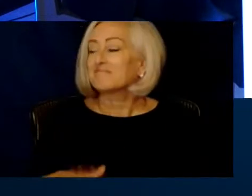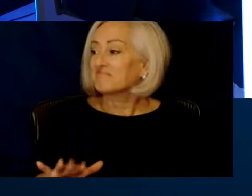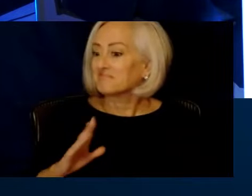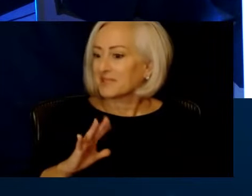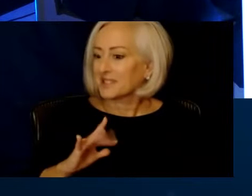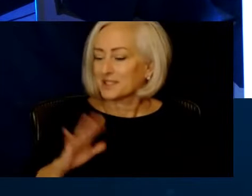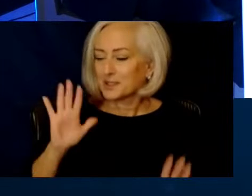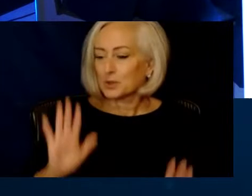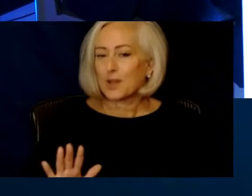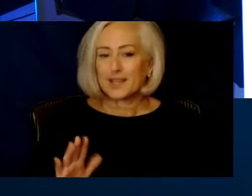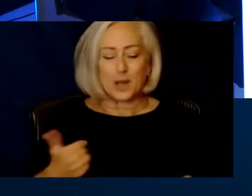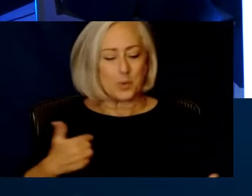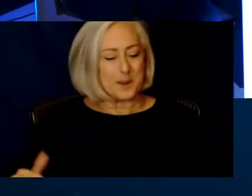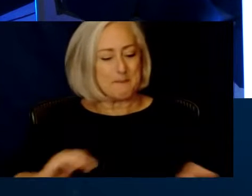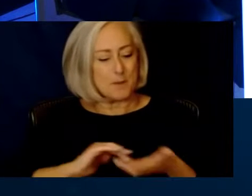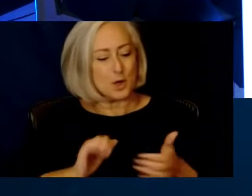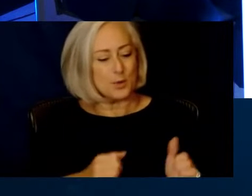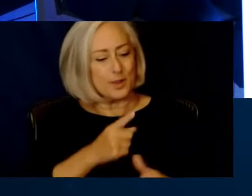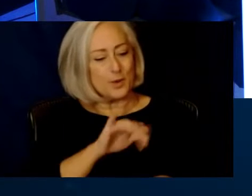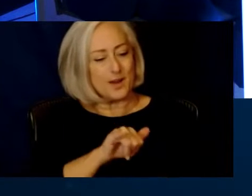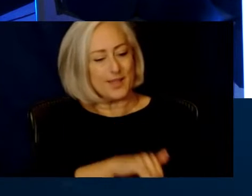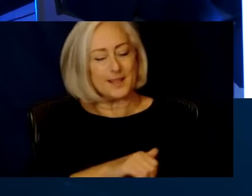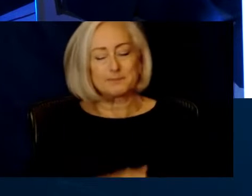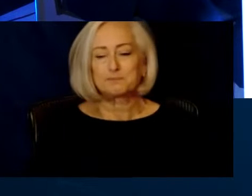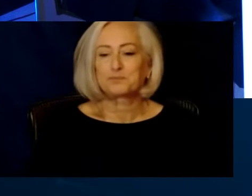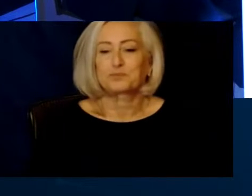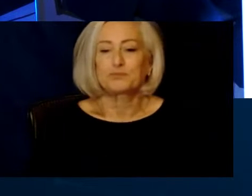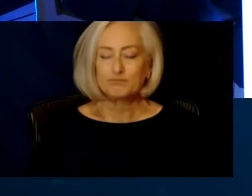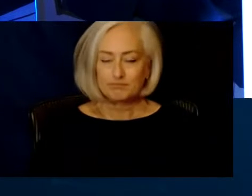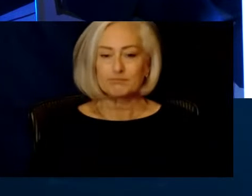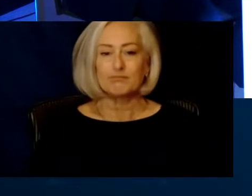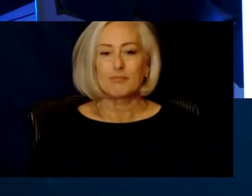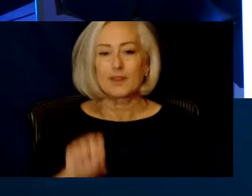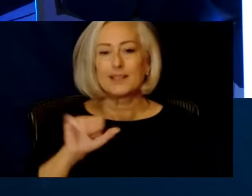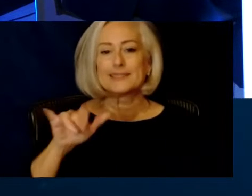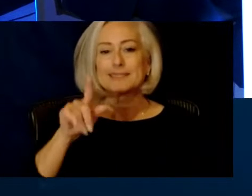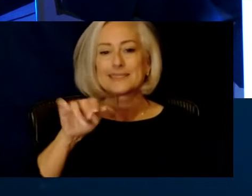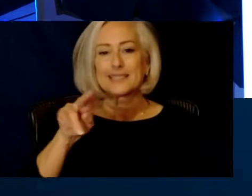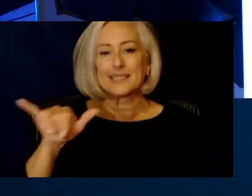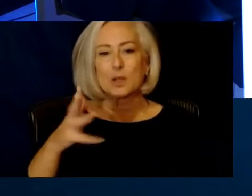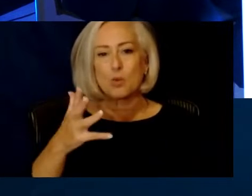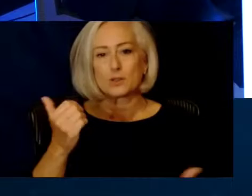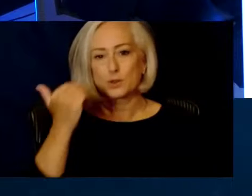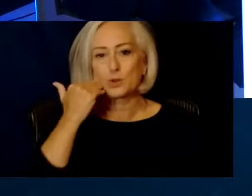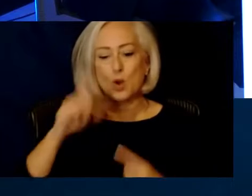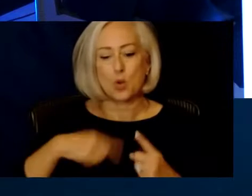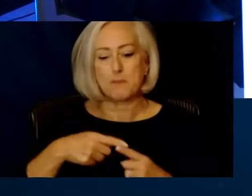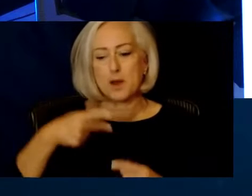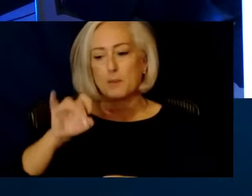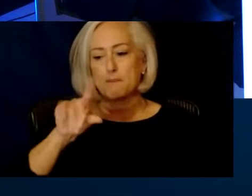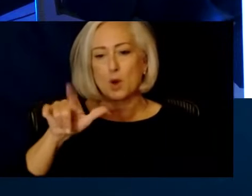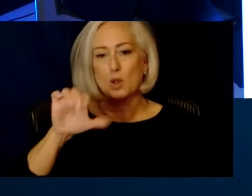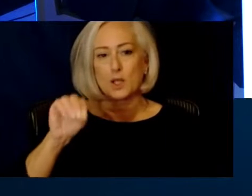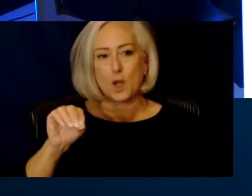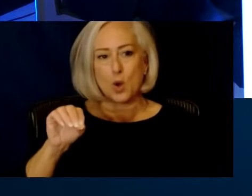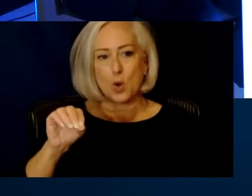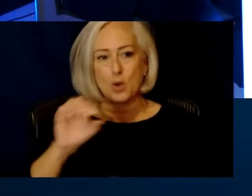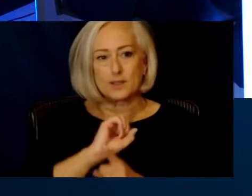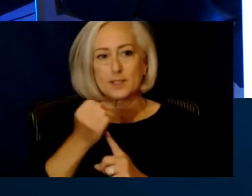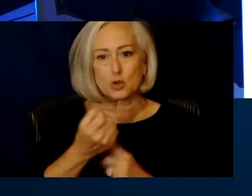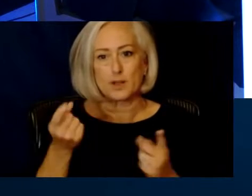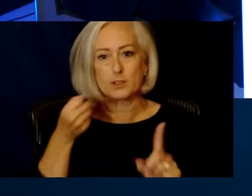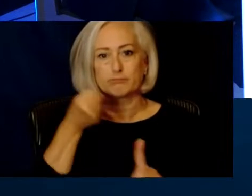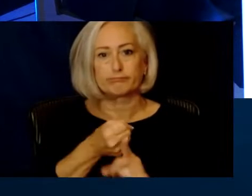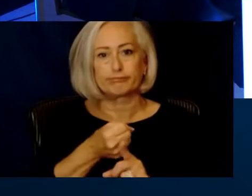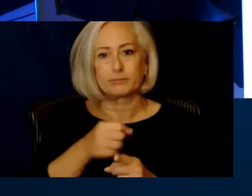Jess. Cindy wants to know if you would talk about the polio case in New York. What does that mean?